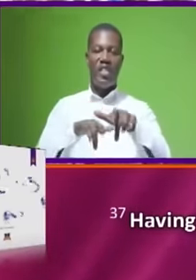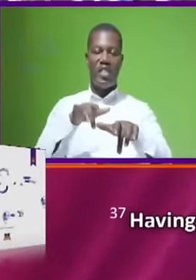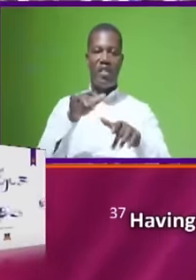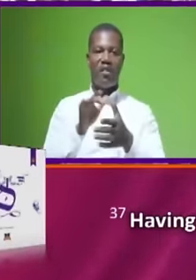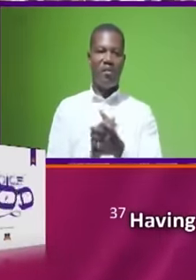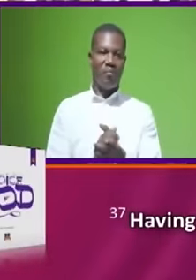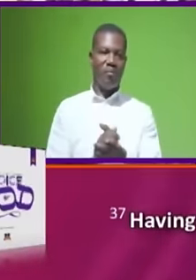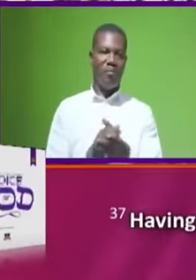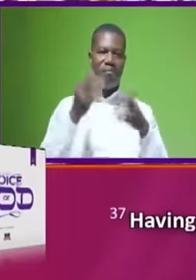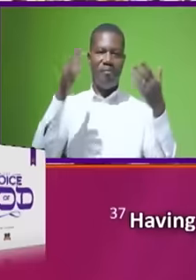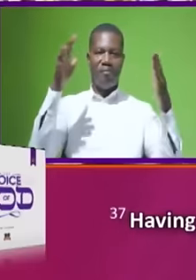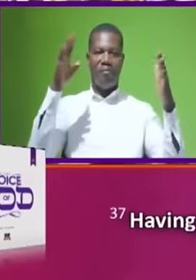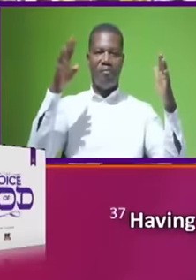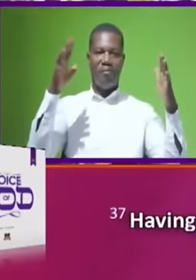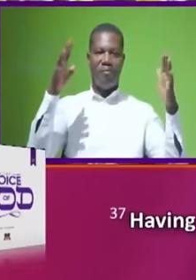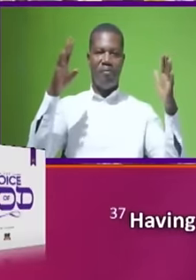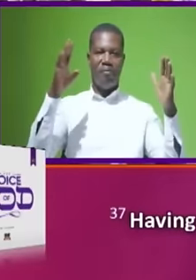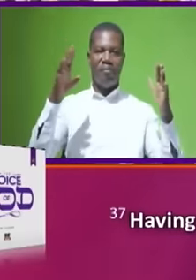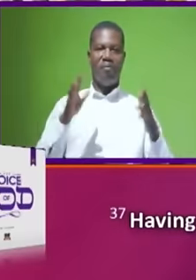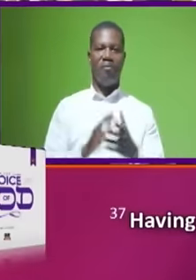And laid it at the apostles' feet.